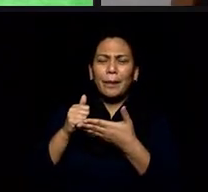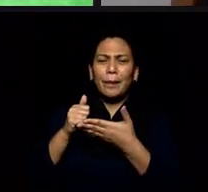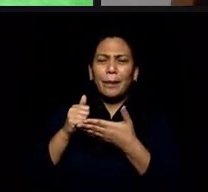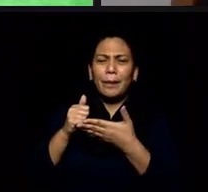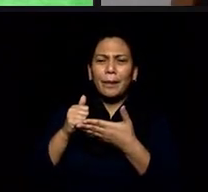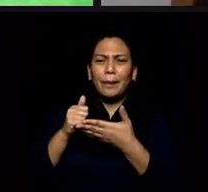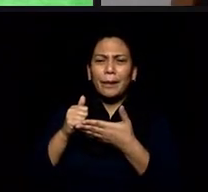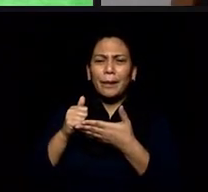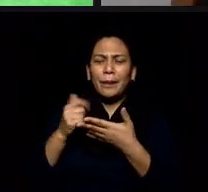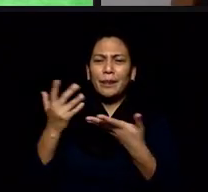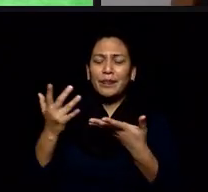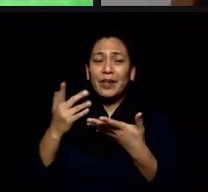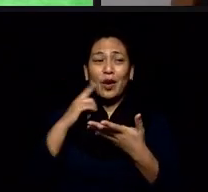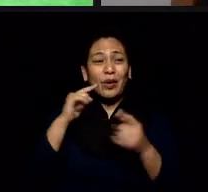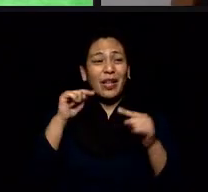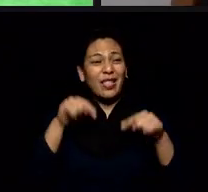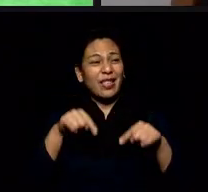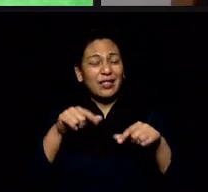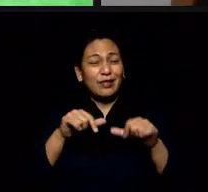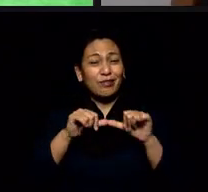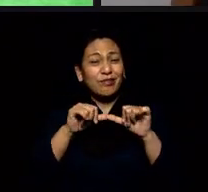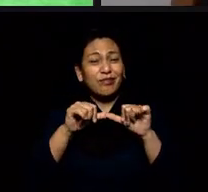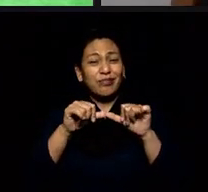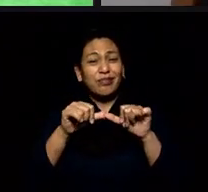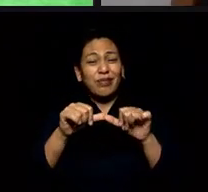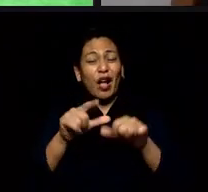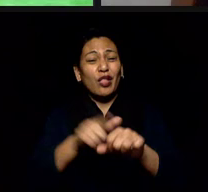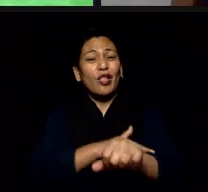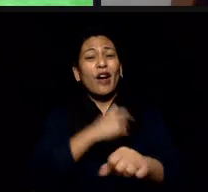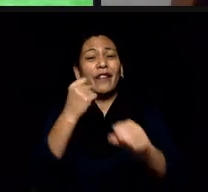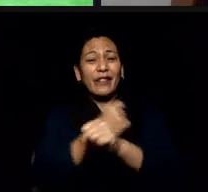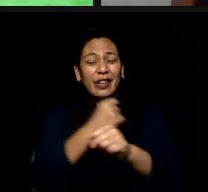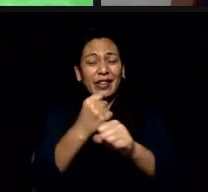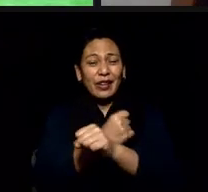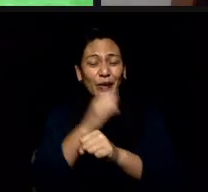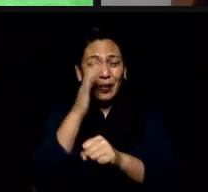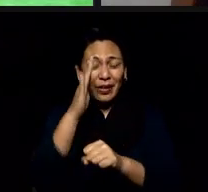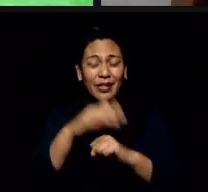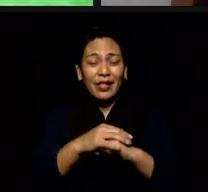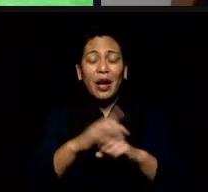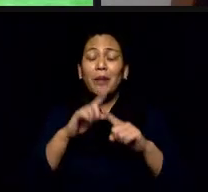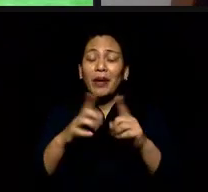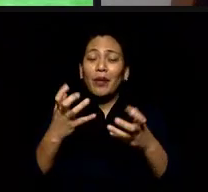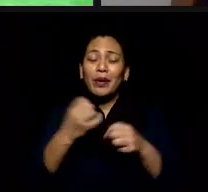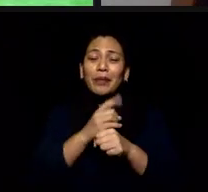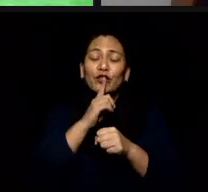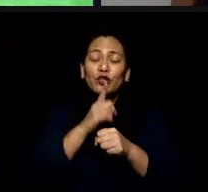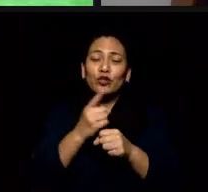this is going to be a long haul. And I just want to be sure we do it right and we do it together.